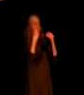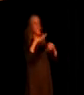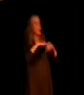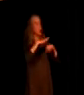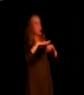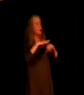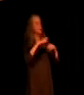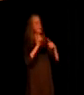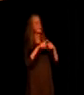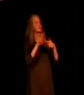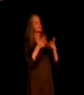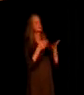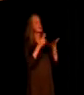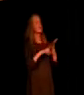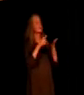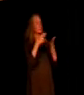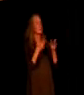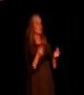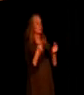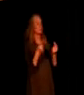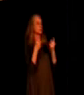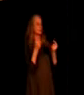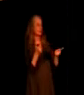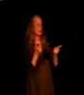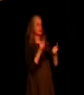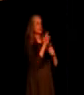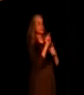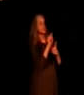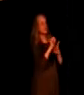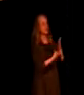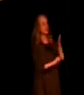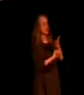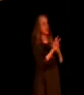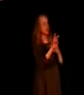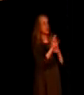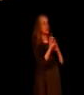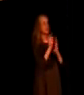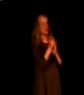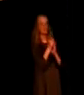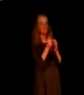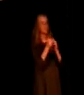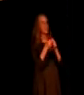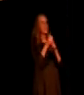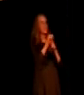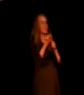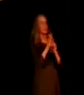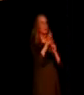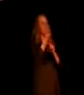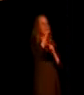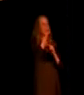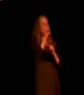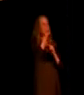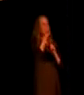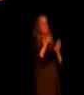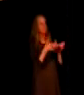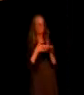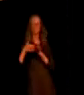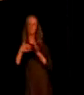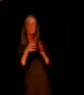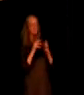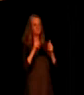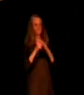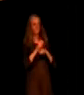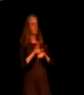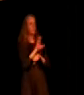register what to do fast enough. So at T-minus 60 seconds with any launch, it all goes over to computers. When